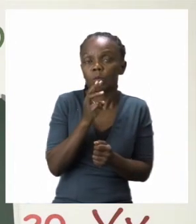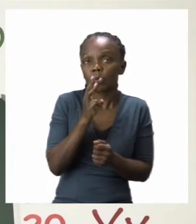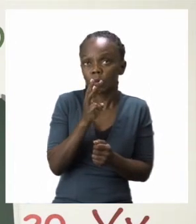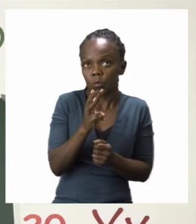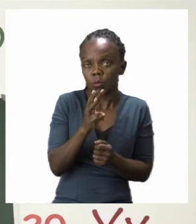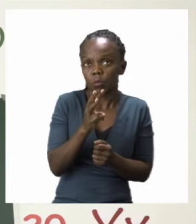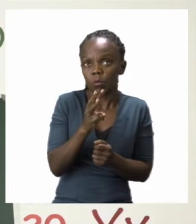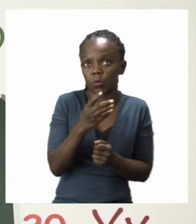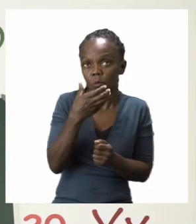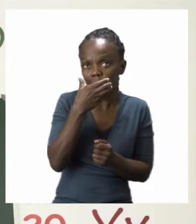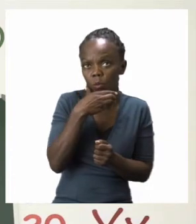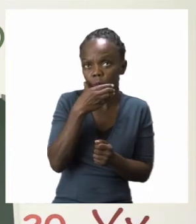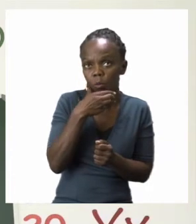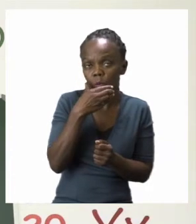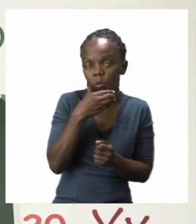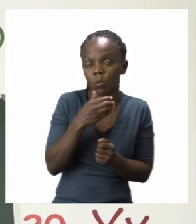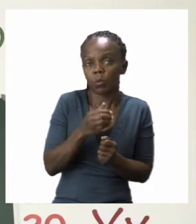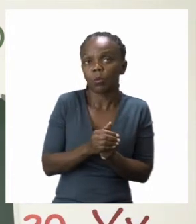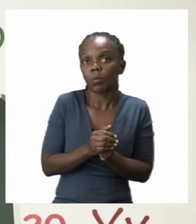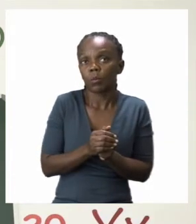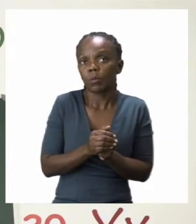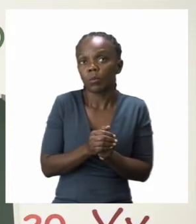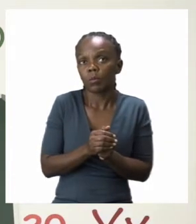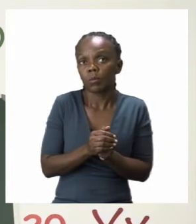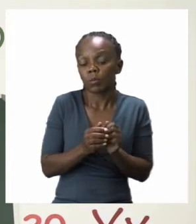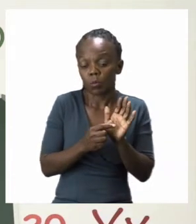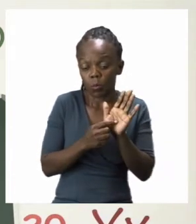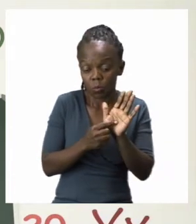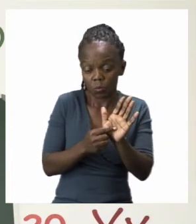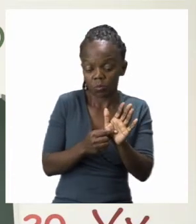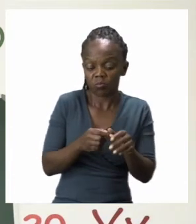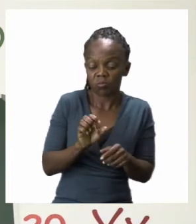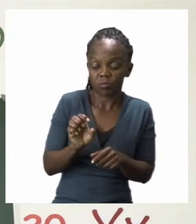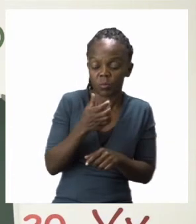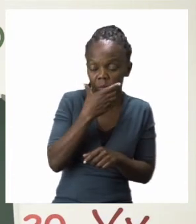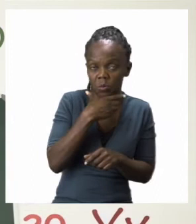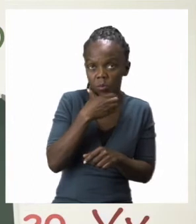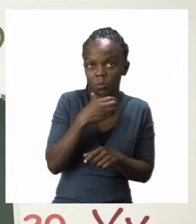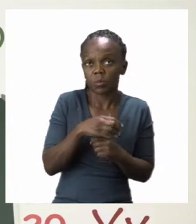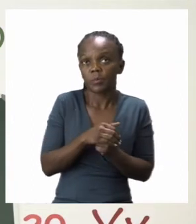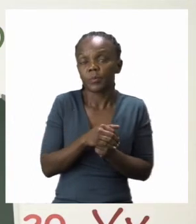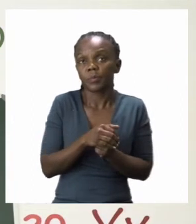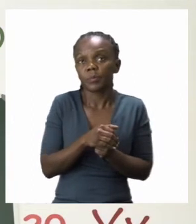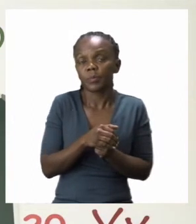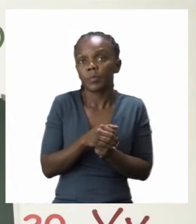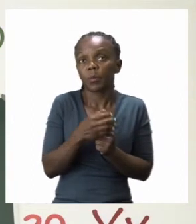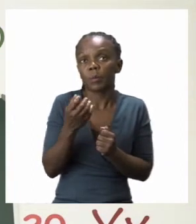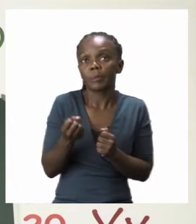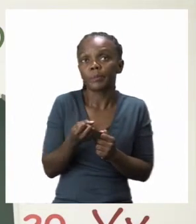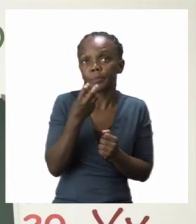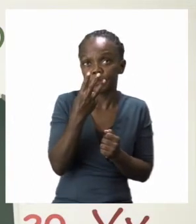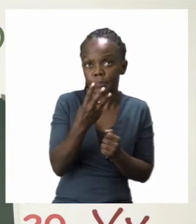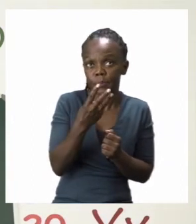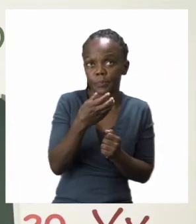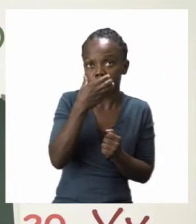3 apples. Were you pointing at your apples? Good job. So we know we have 3 apples. And then on